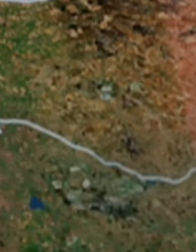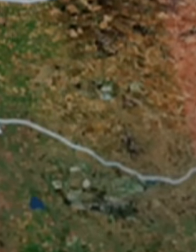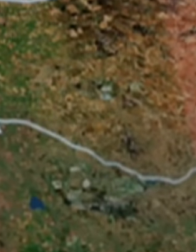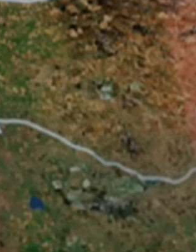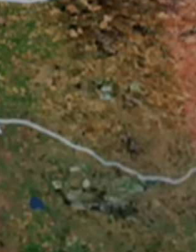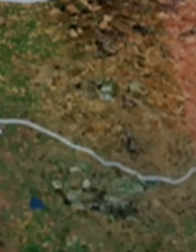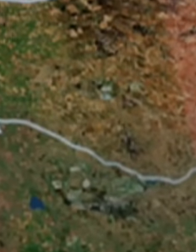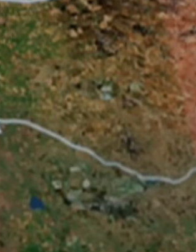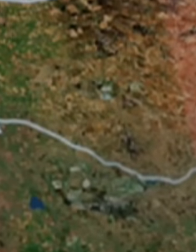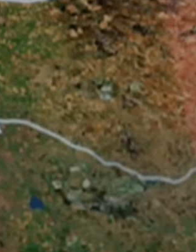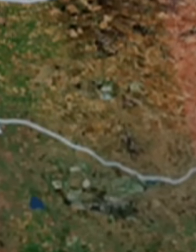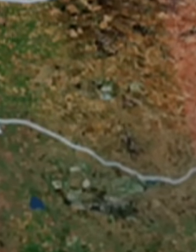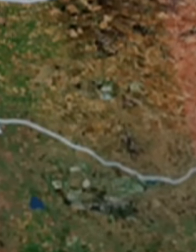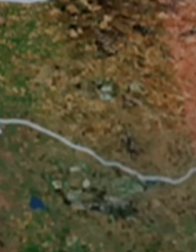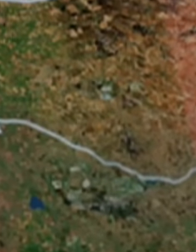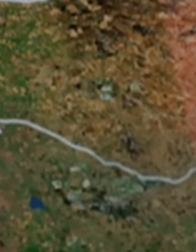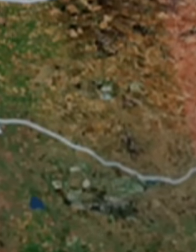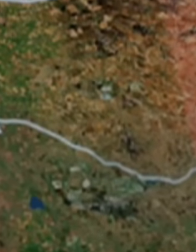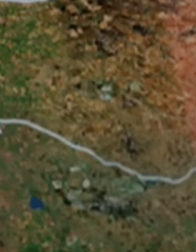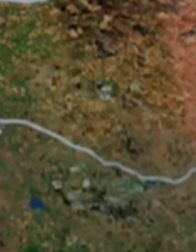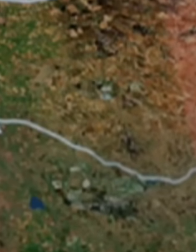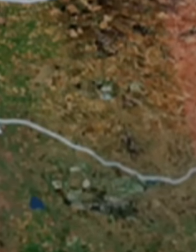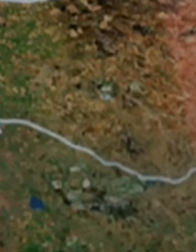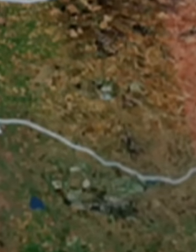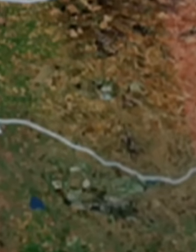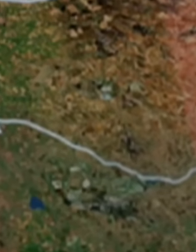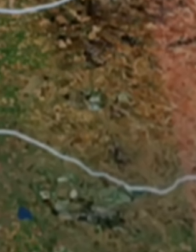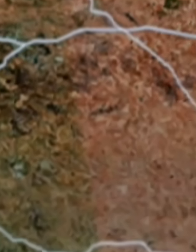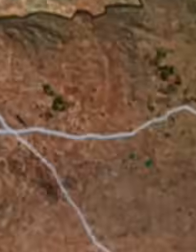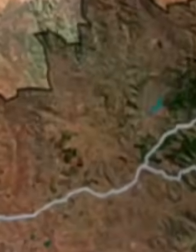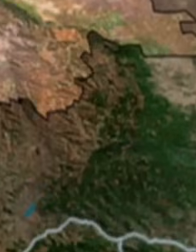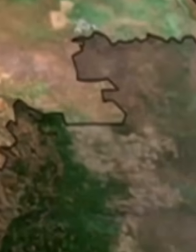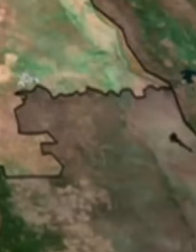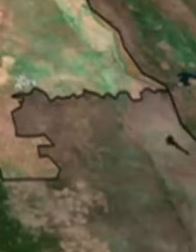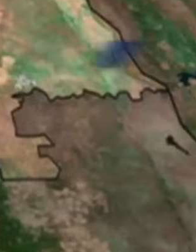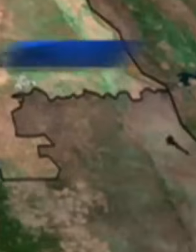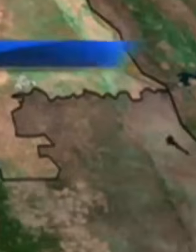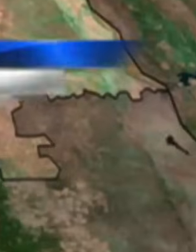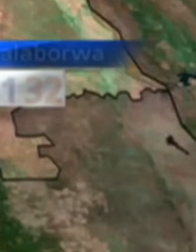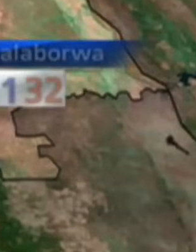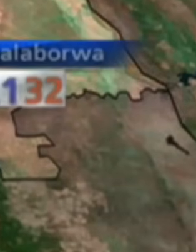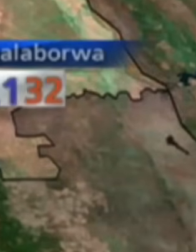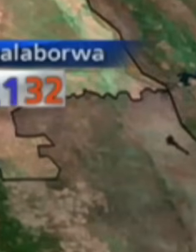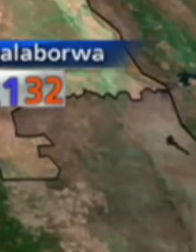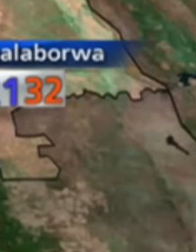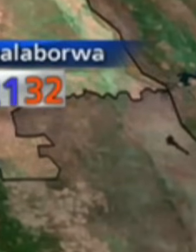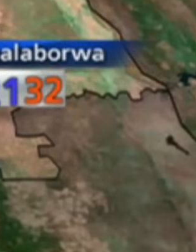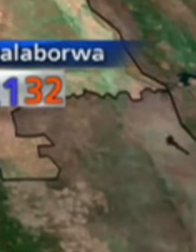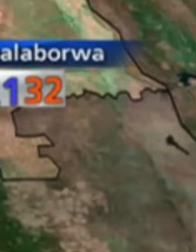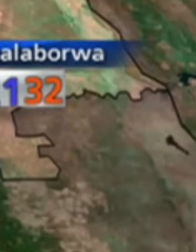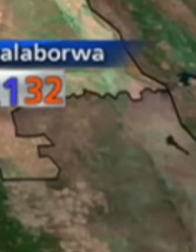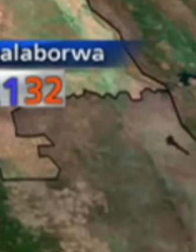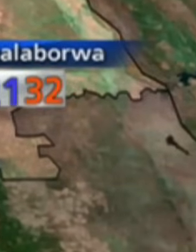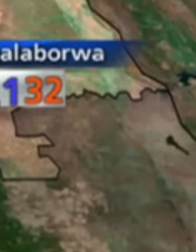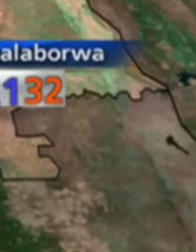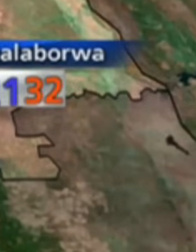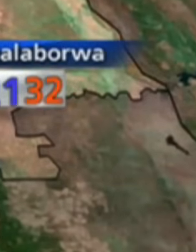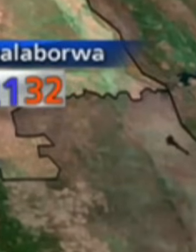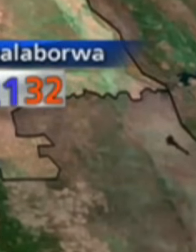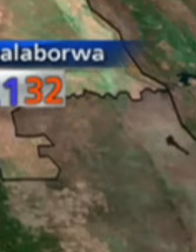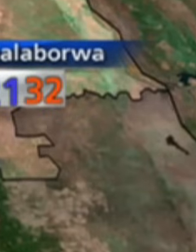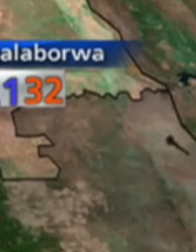ka bo Johannesburg ka bo Springs masompedipedi go laetša go fodile ge re ya gabotsena fela ka Limpopo province le tla sa gabotse go ma-Afrika Borwa o le ka dikarolong tša ka Limpopo